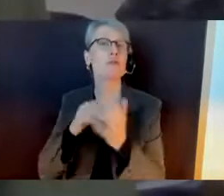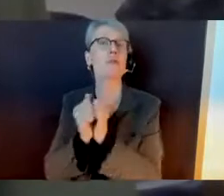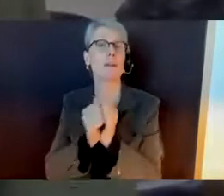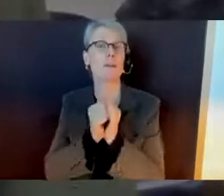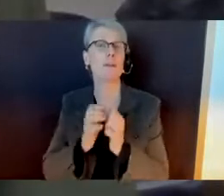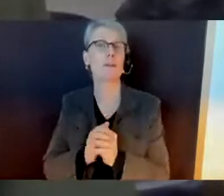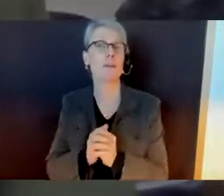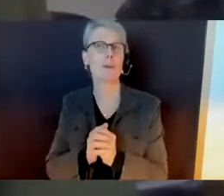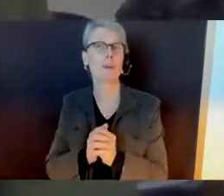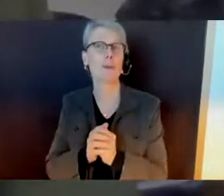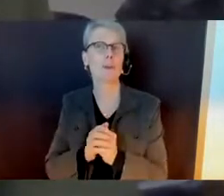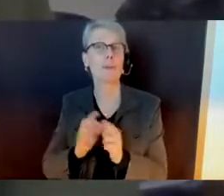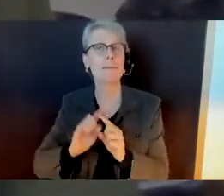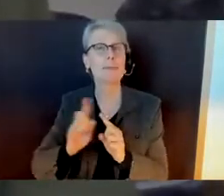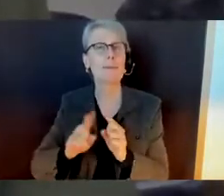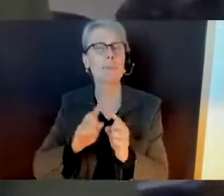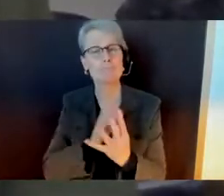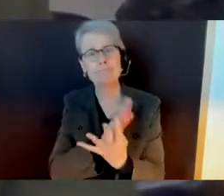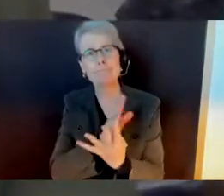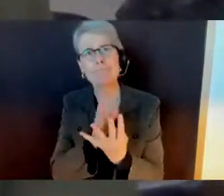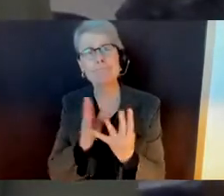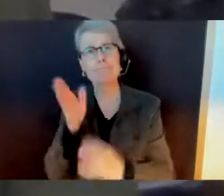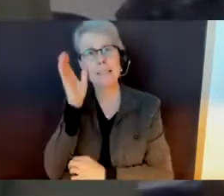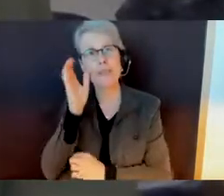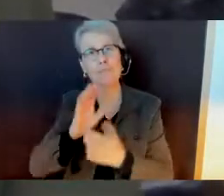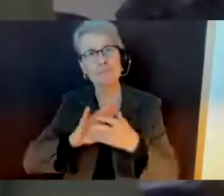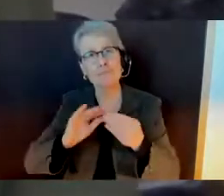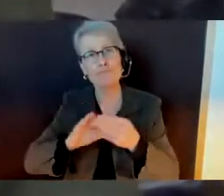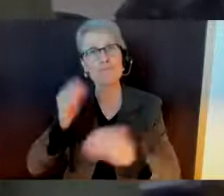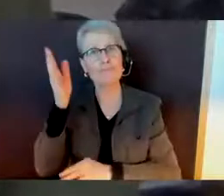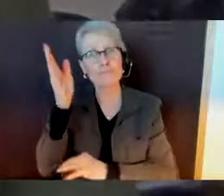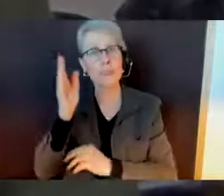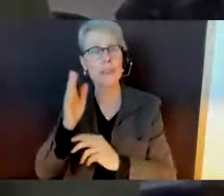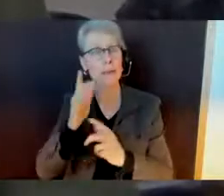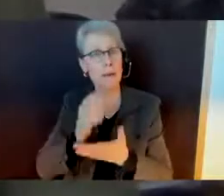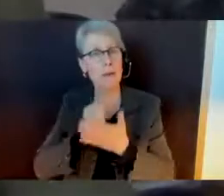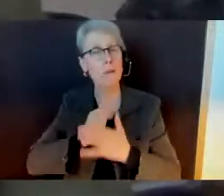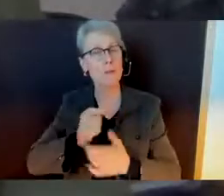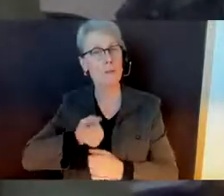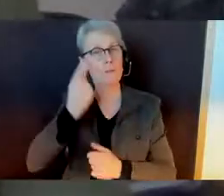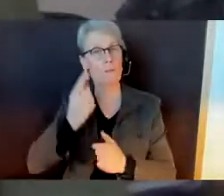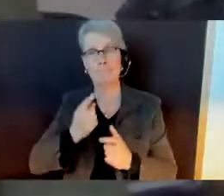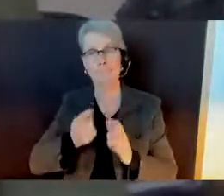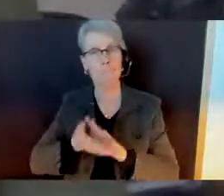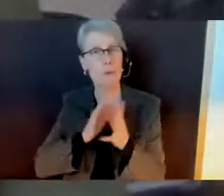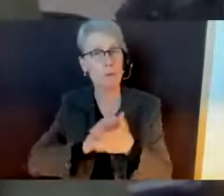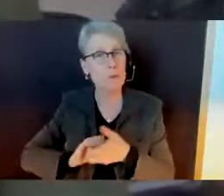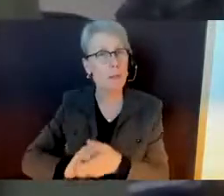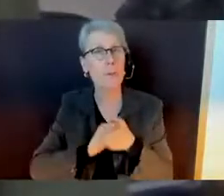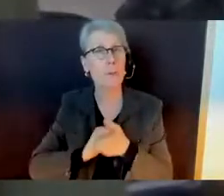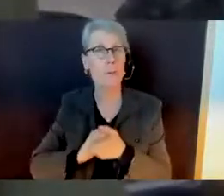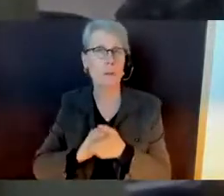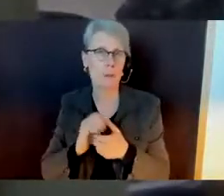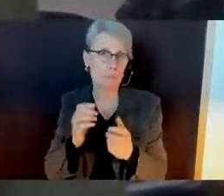together through a series of opportunities brought to us to bring us together if we have